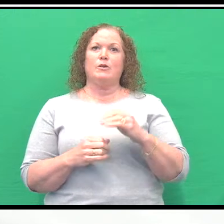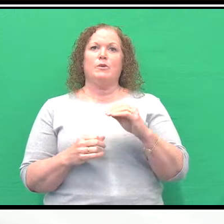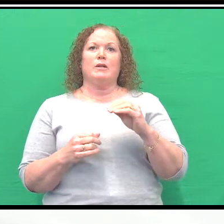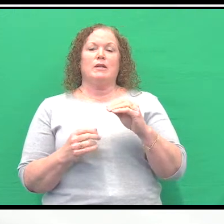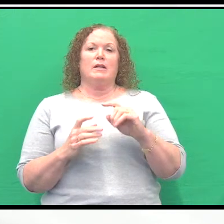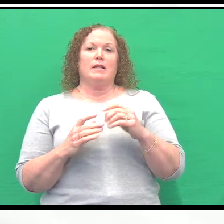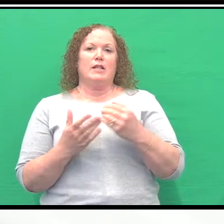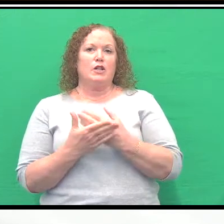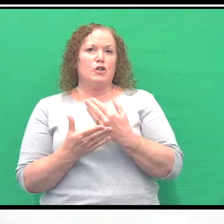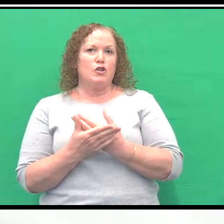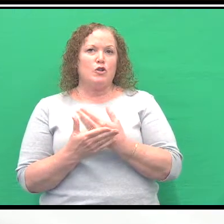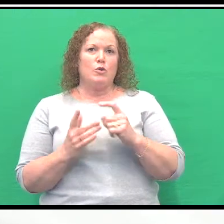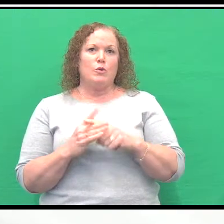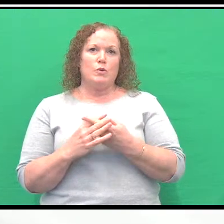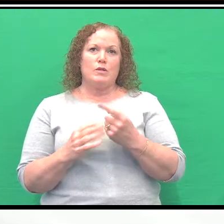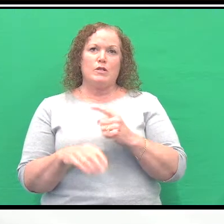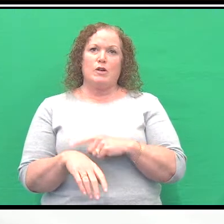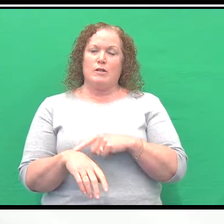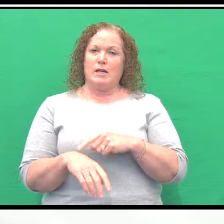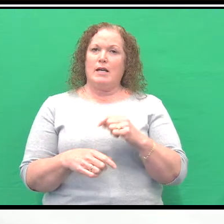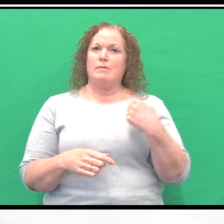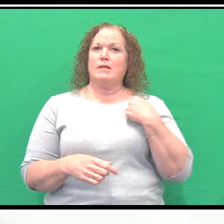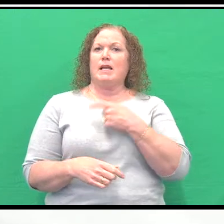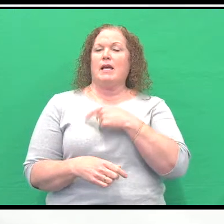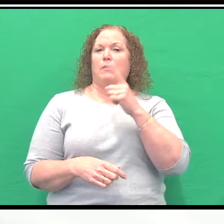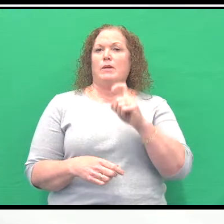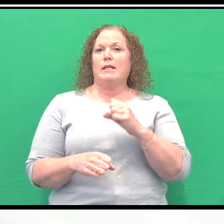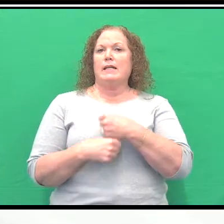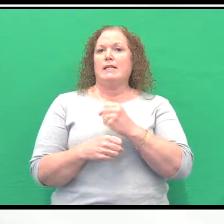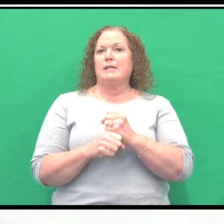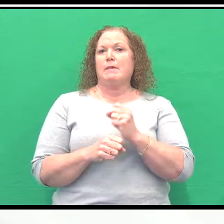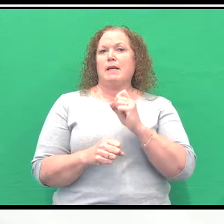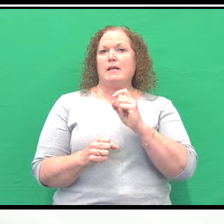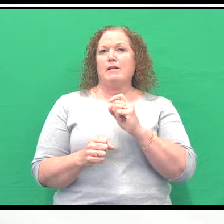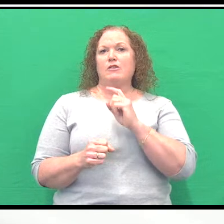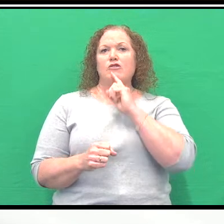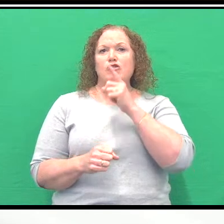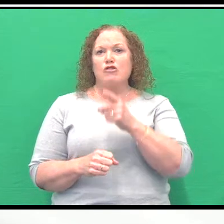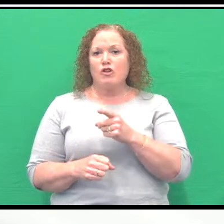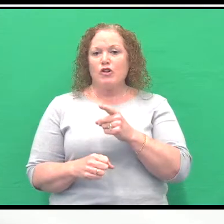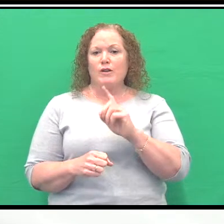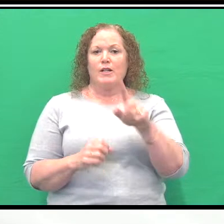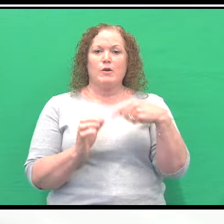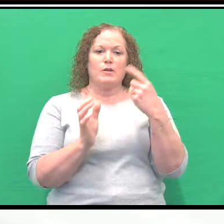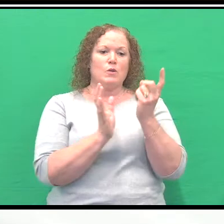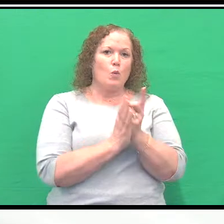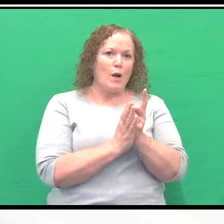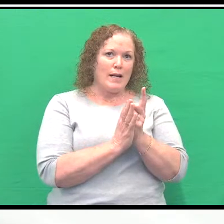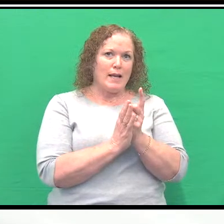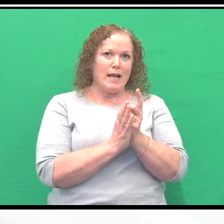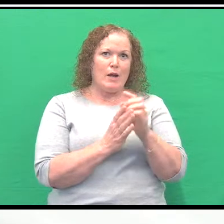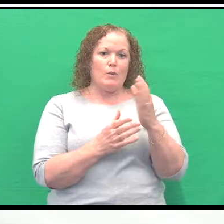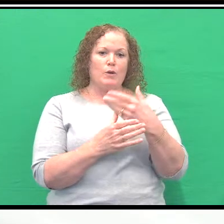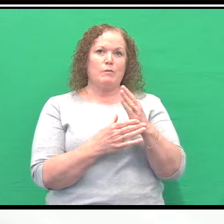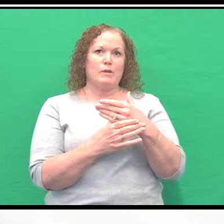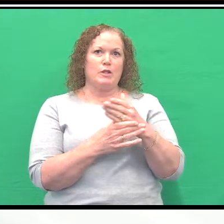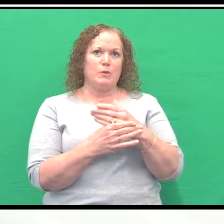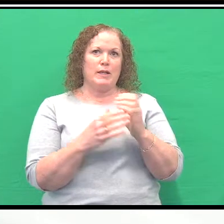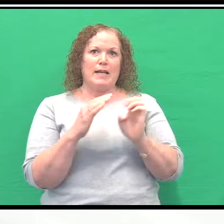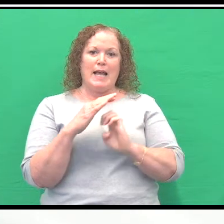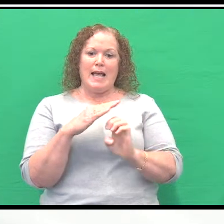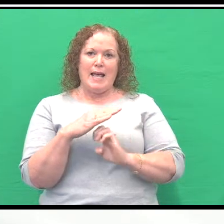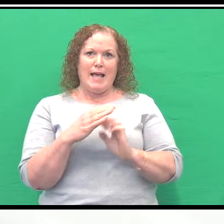that there was an hour in between those stops from elementary and secondary to ensure that we didn't need